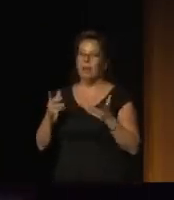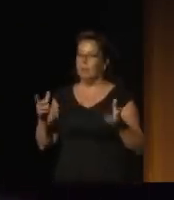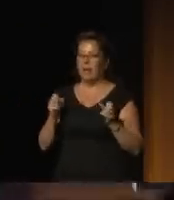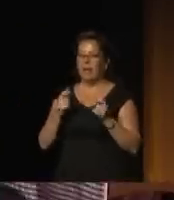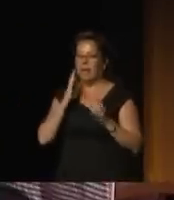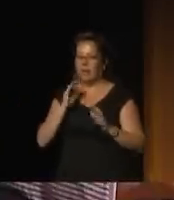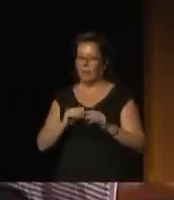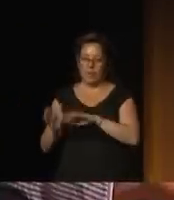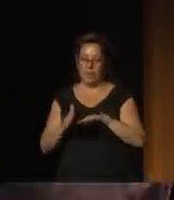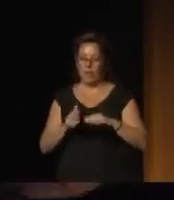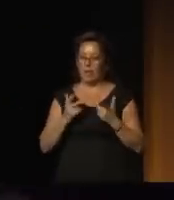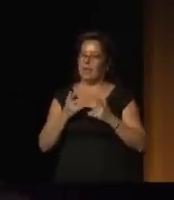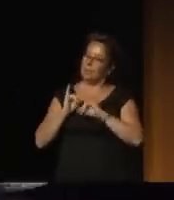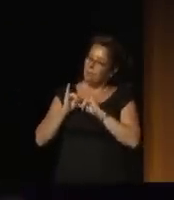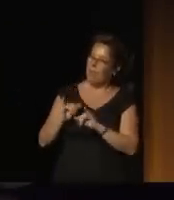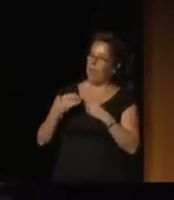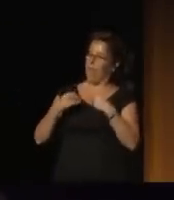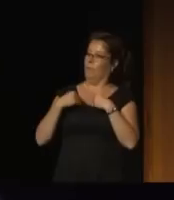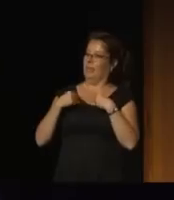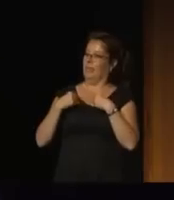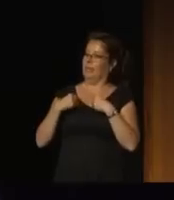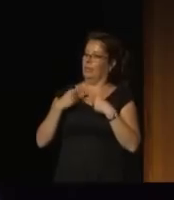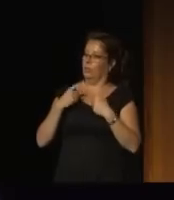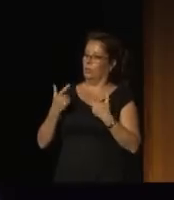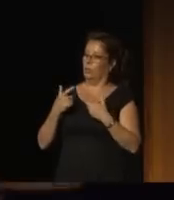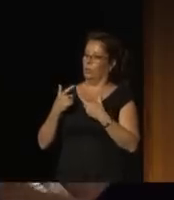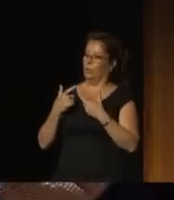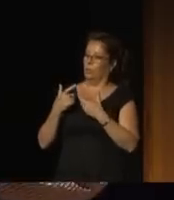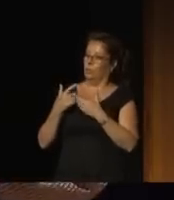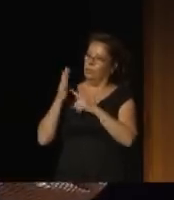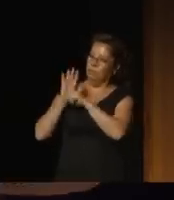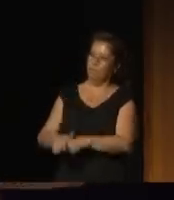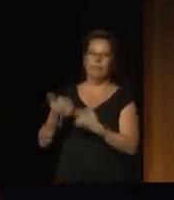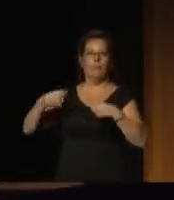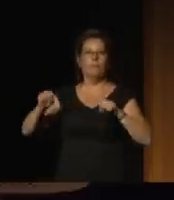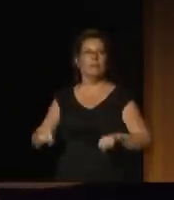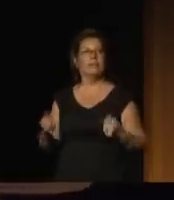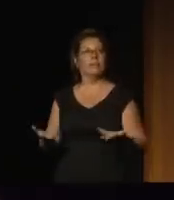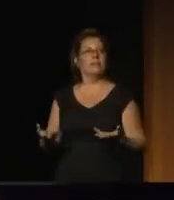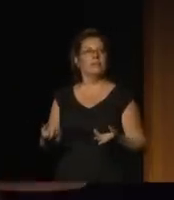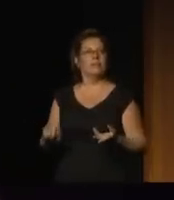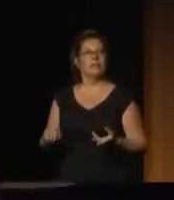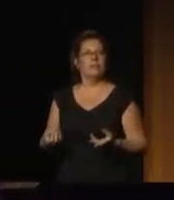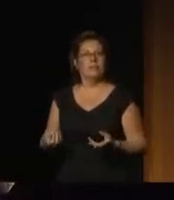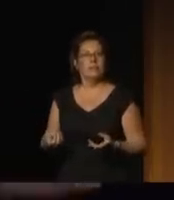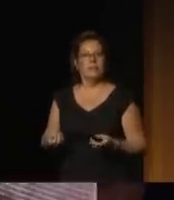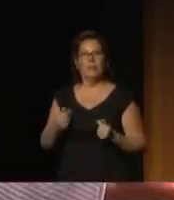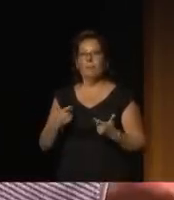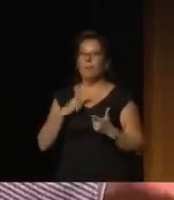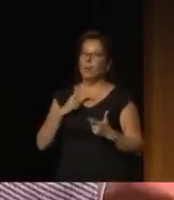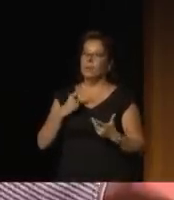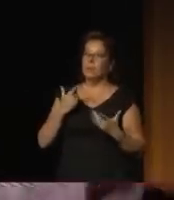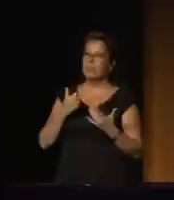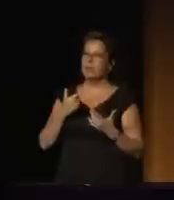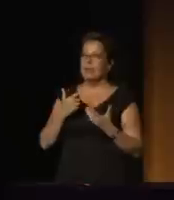because it's bad for business. Okay, so if people are surprised that Trump did something bad for business, that's because there's still apparently people who think Trump was a